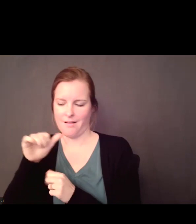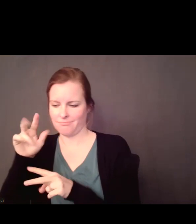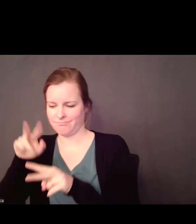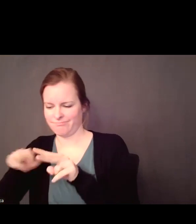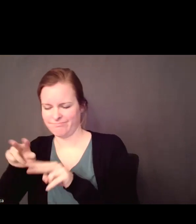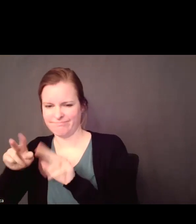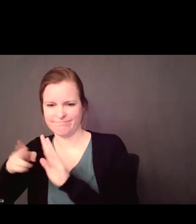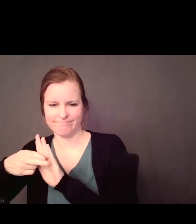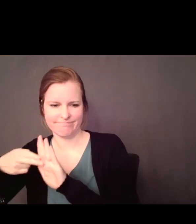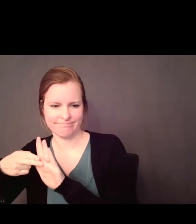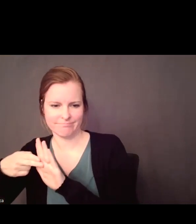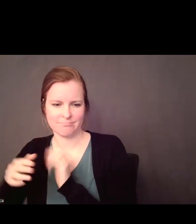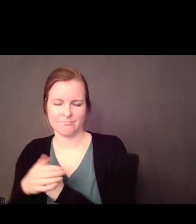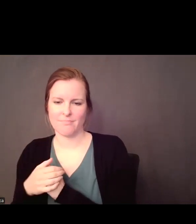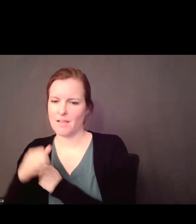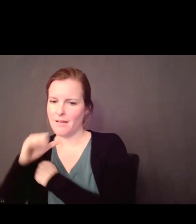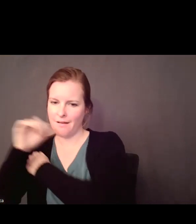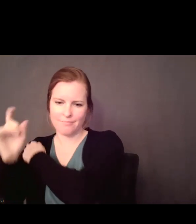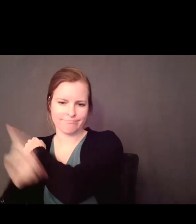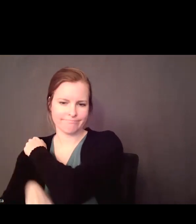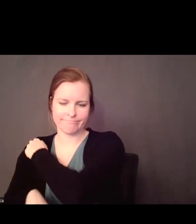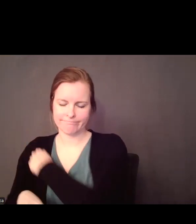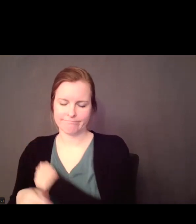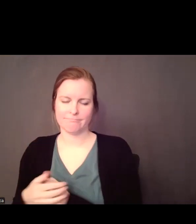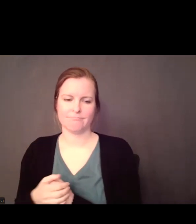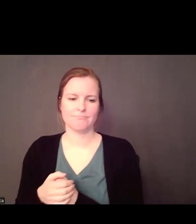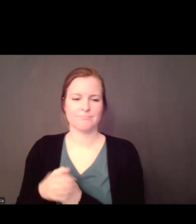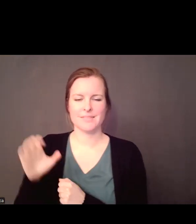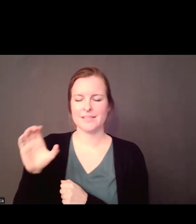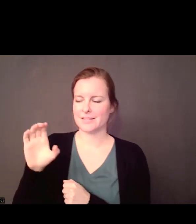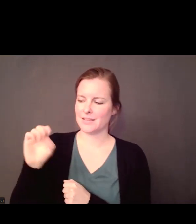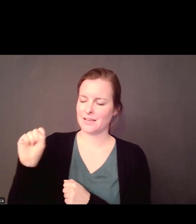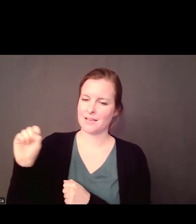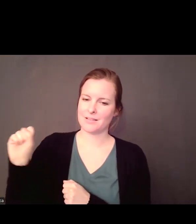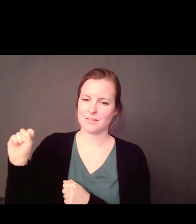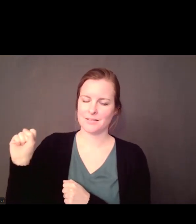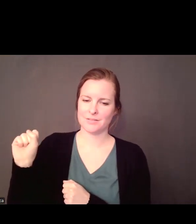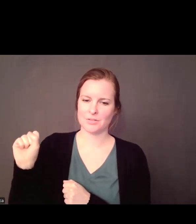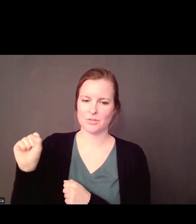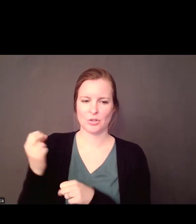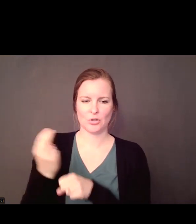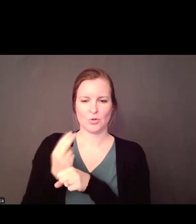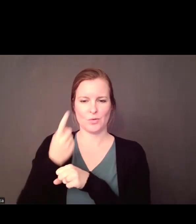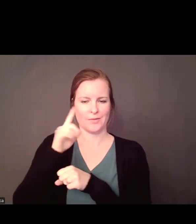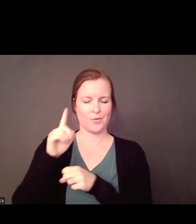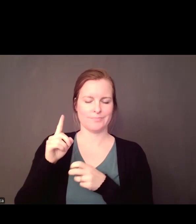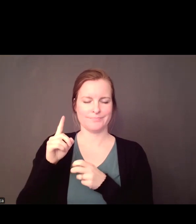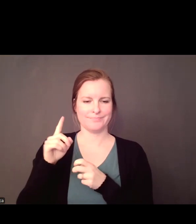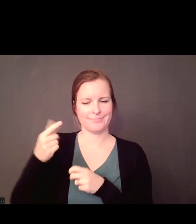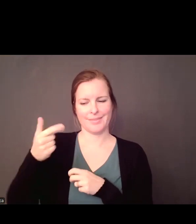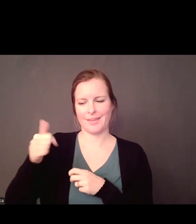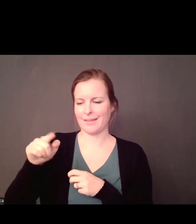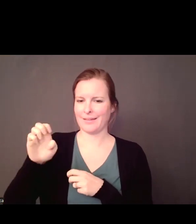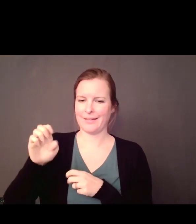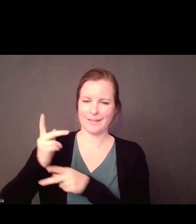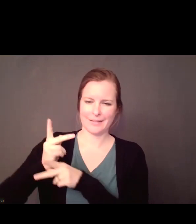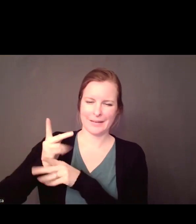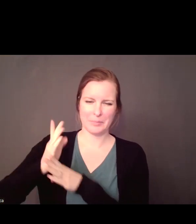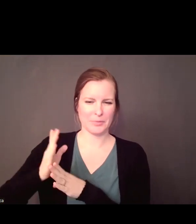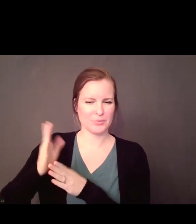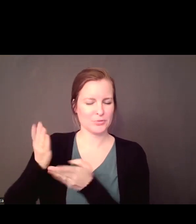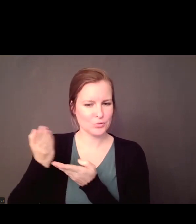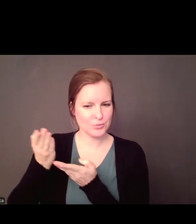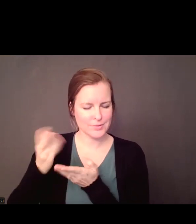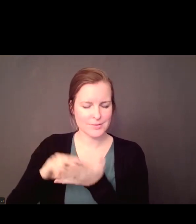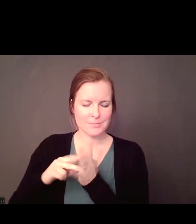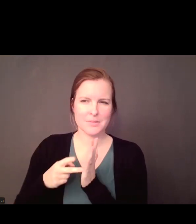should never be used as a gatekeeper service, as a way to determine